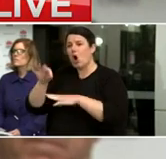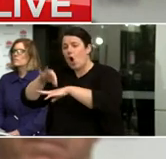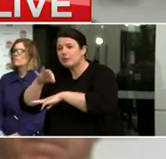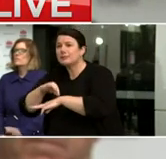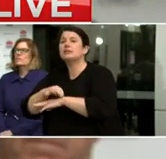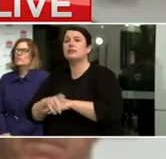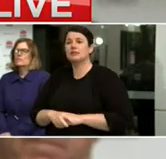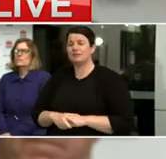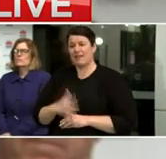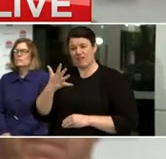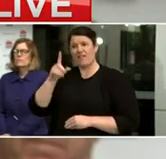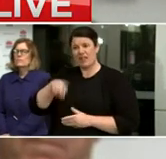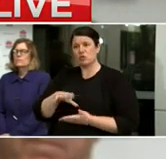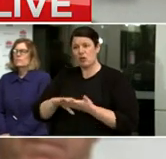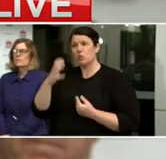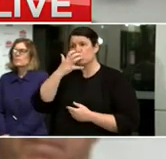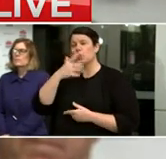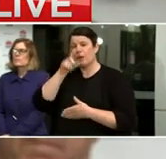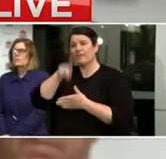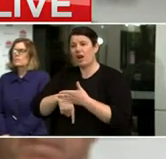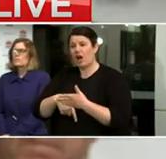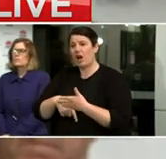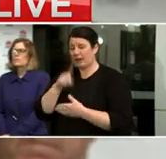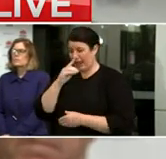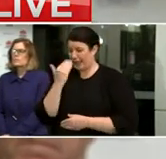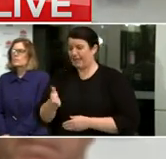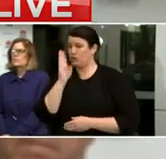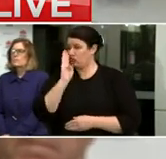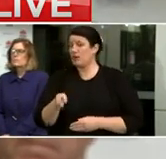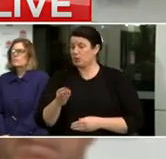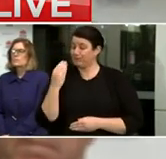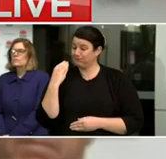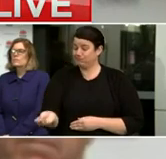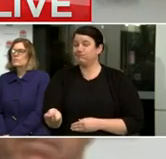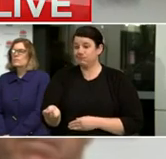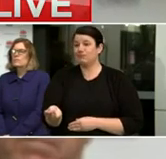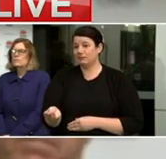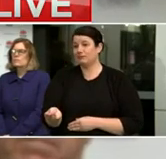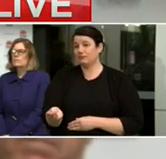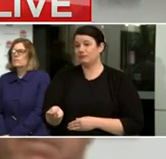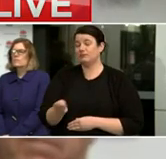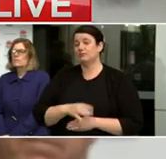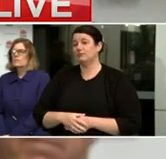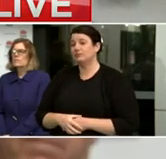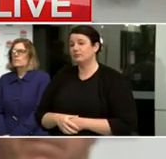substantial fine. It's something that the police can write on the spot and hand to a person, and